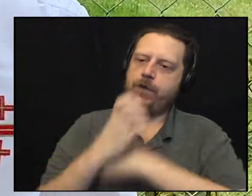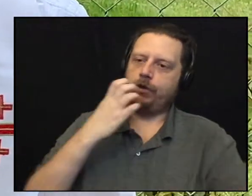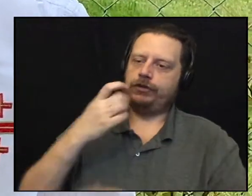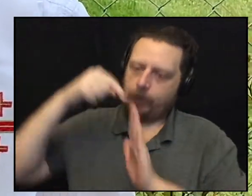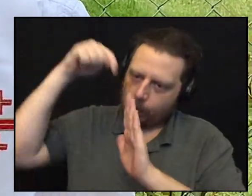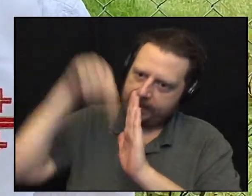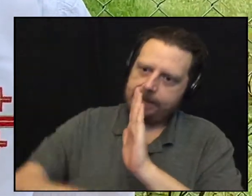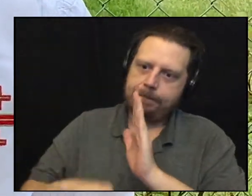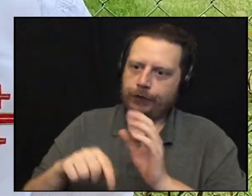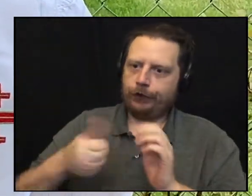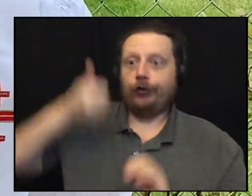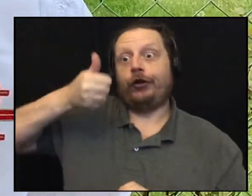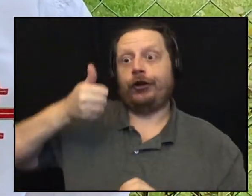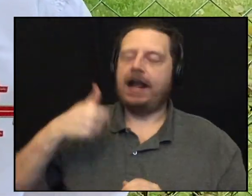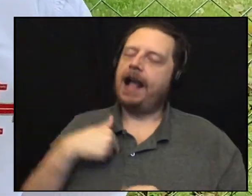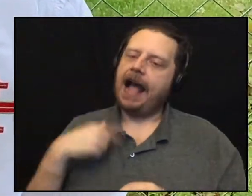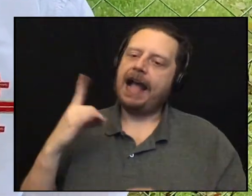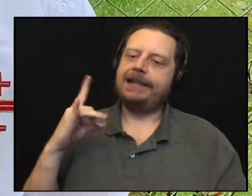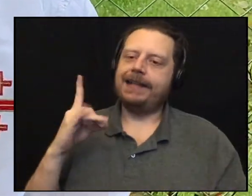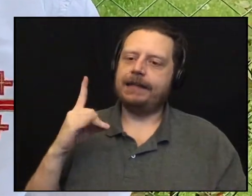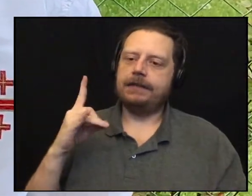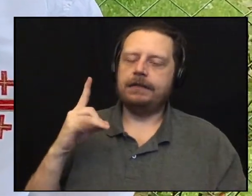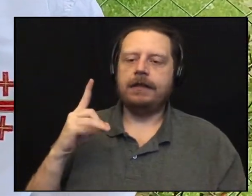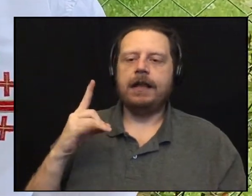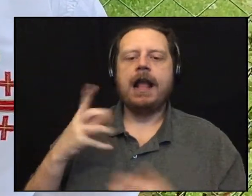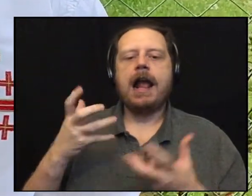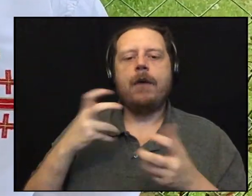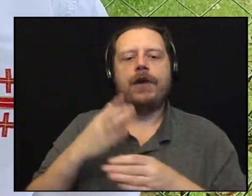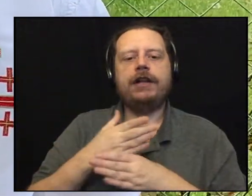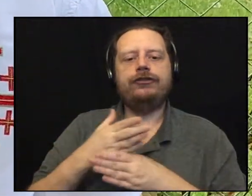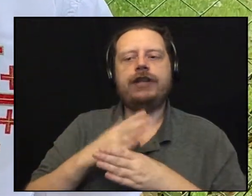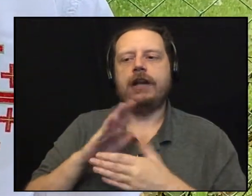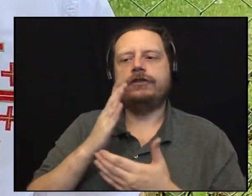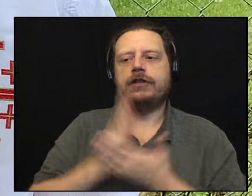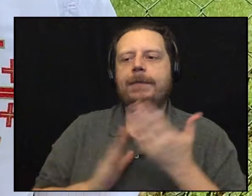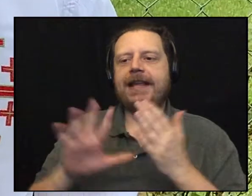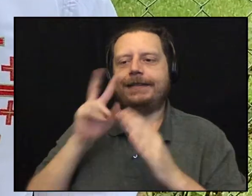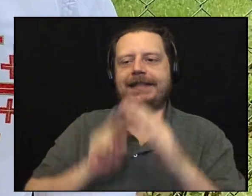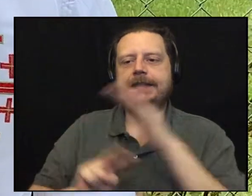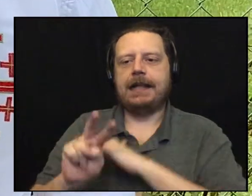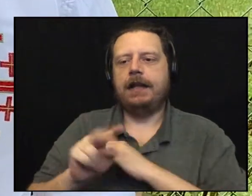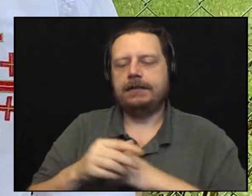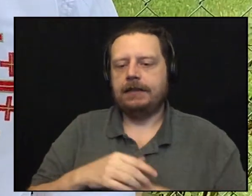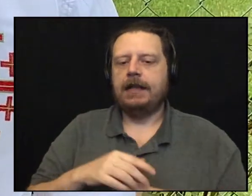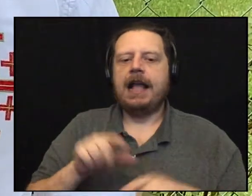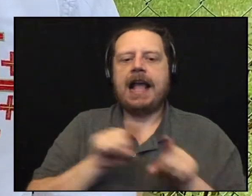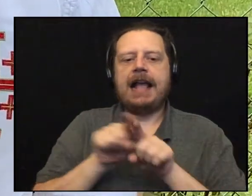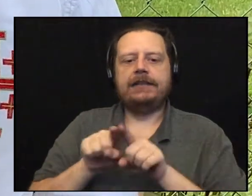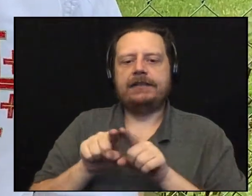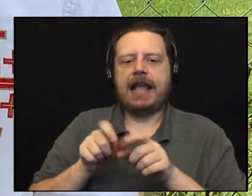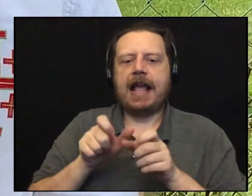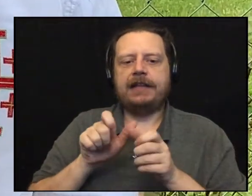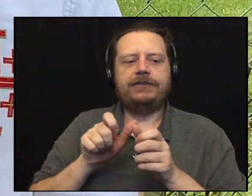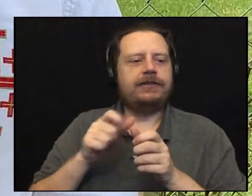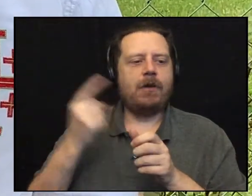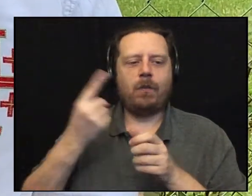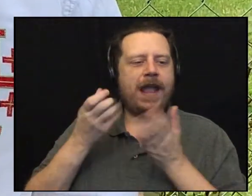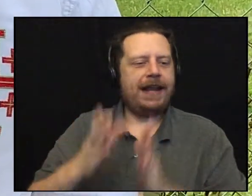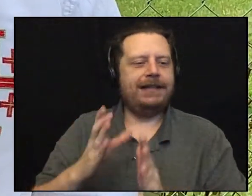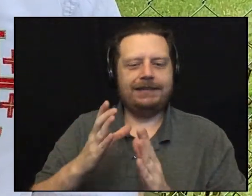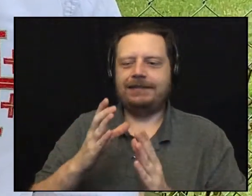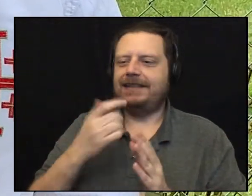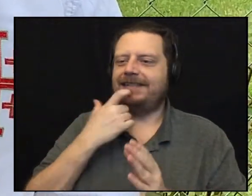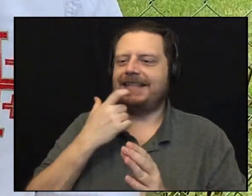did. And I would just like to share with you some of his insights as a way of saying